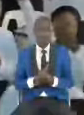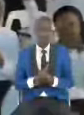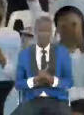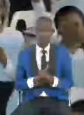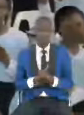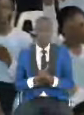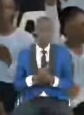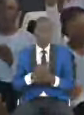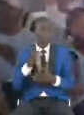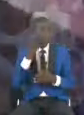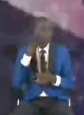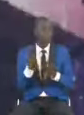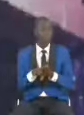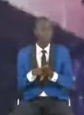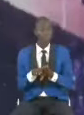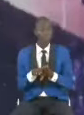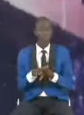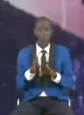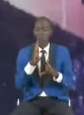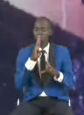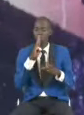Deafness, be healed.